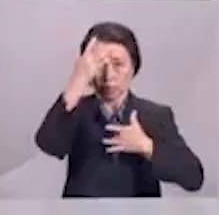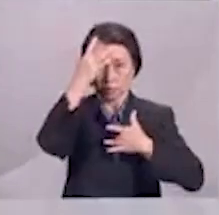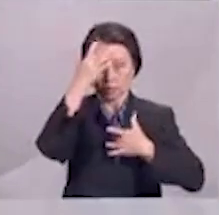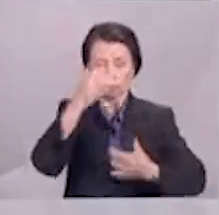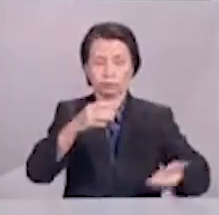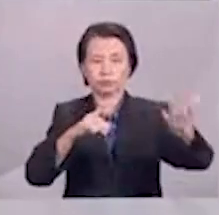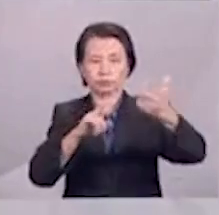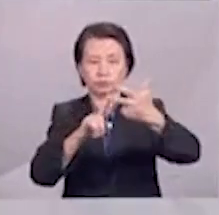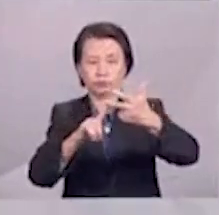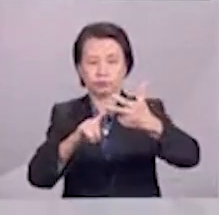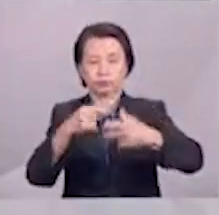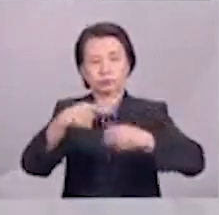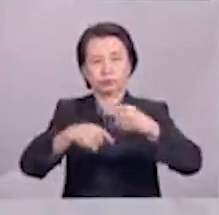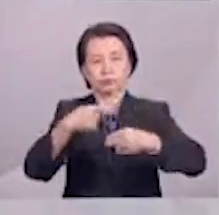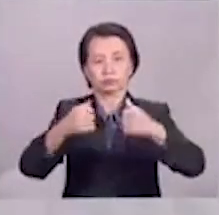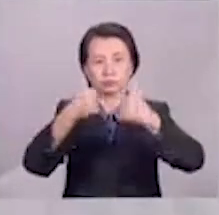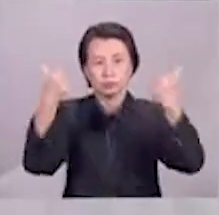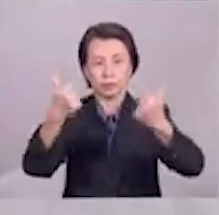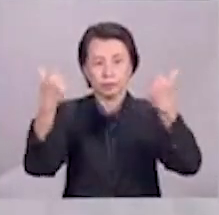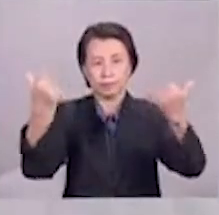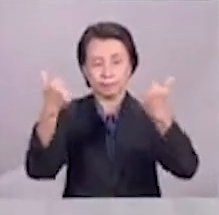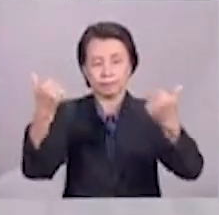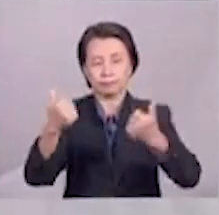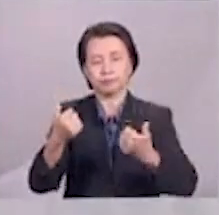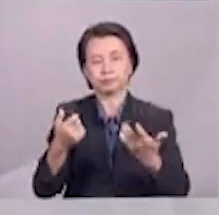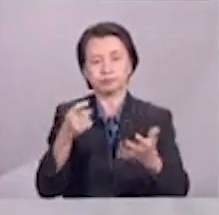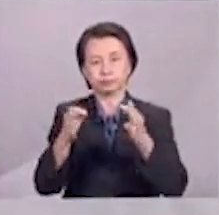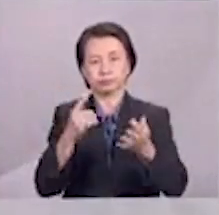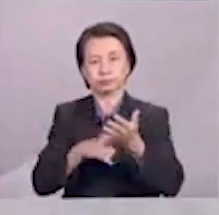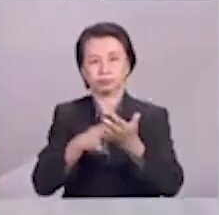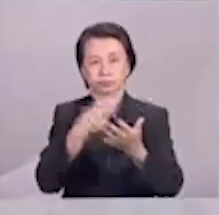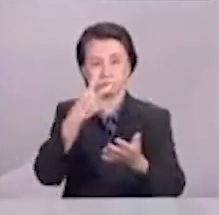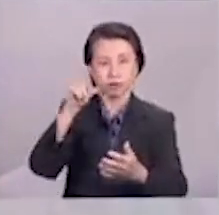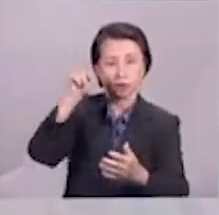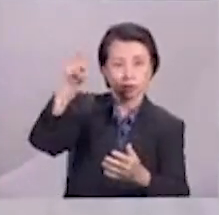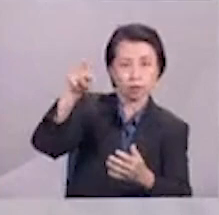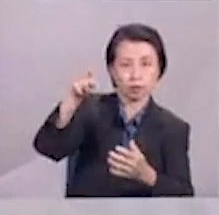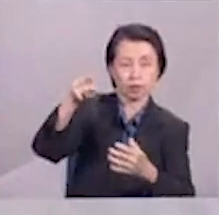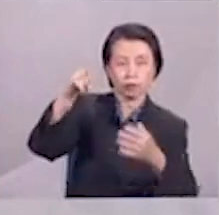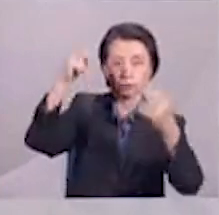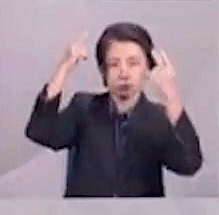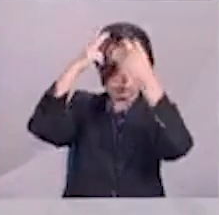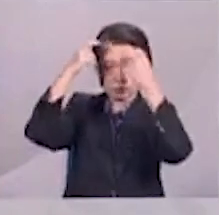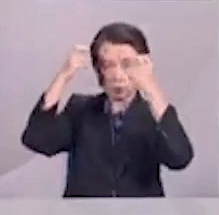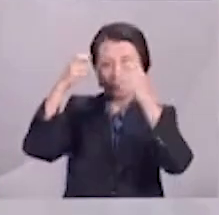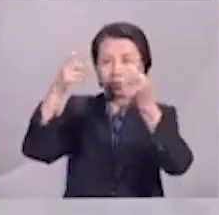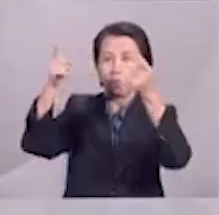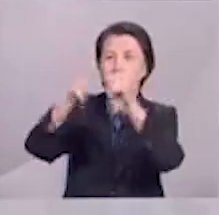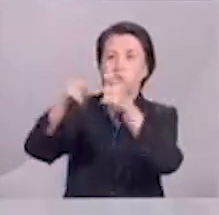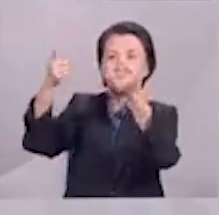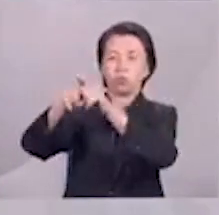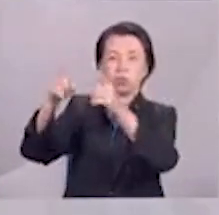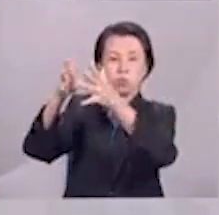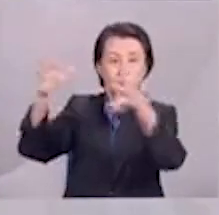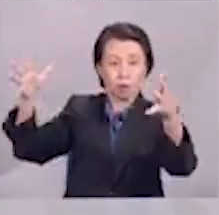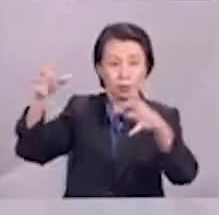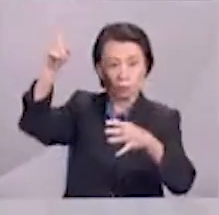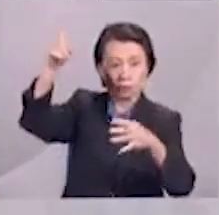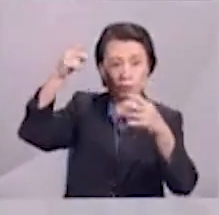is regards to Hari Raya, certainly you look into Saudi Arabia, the incidence is very high. So we